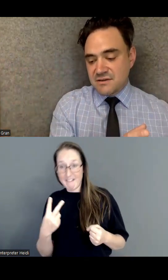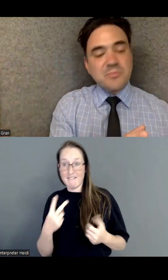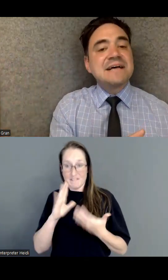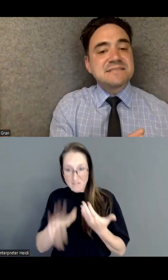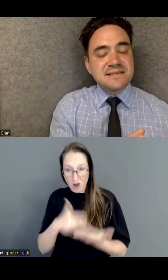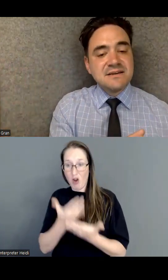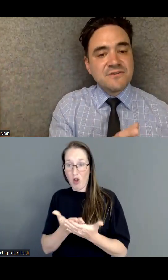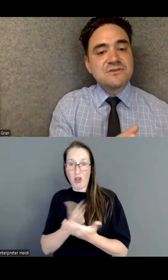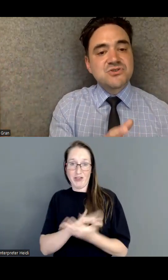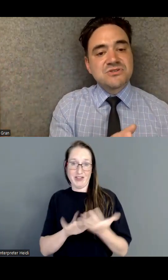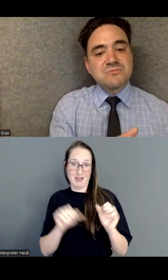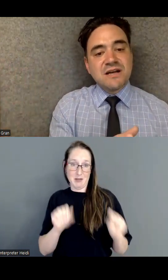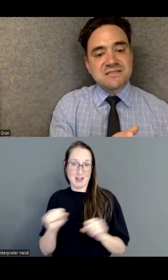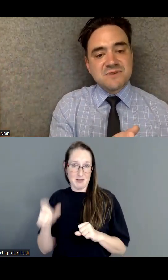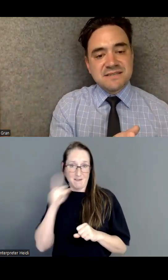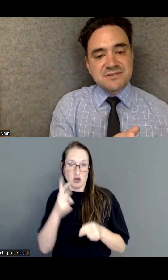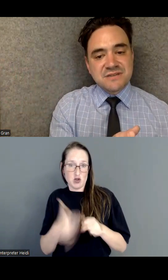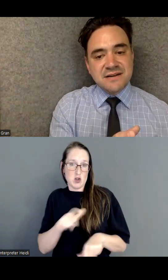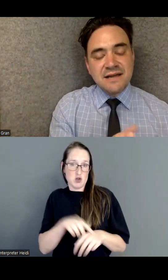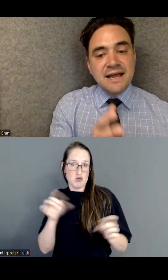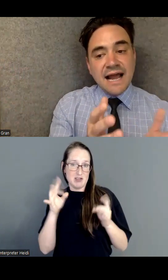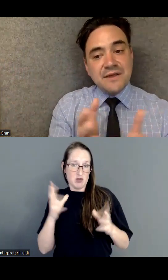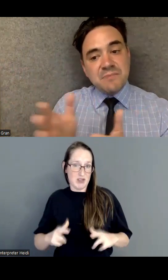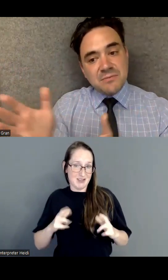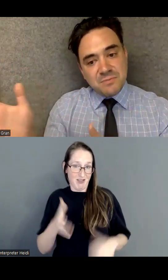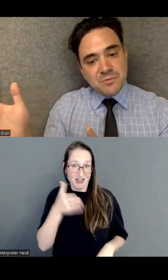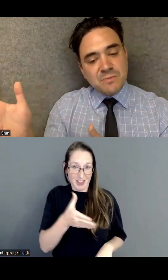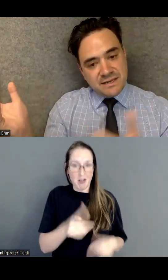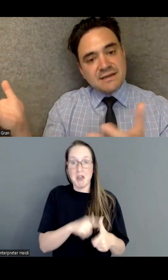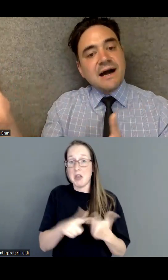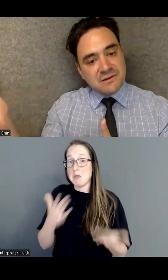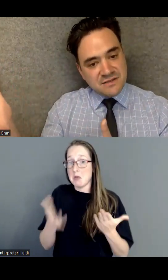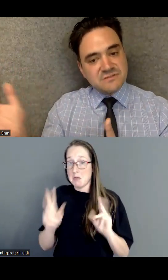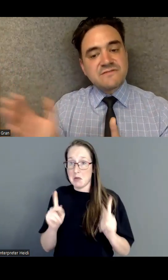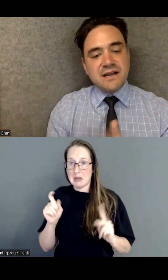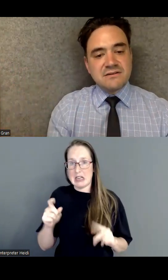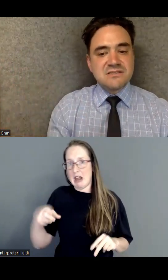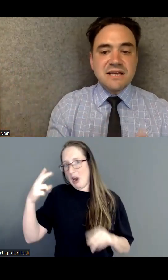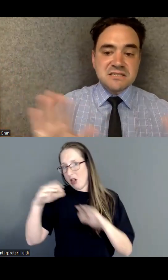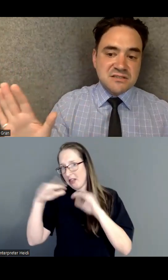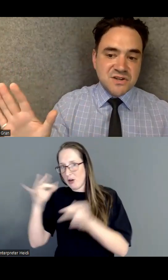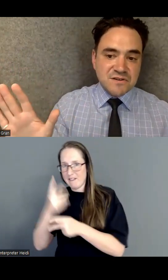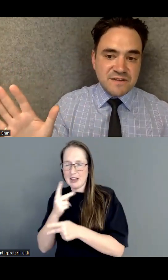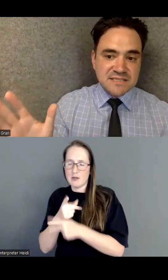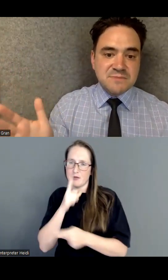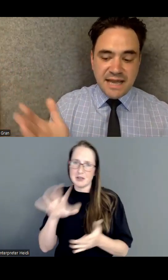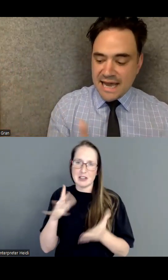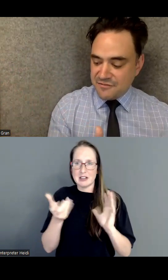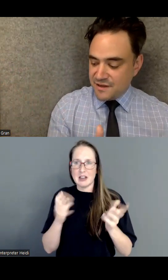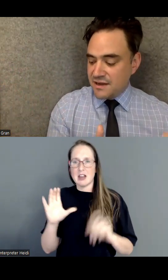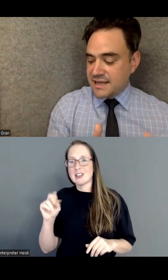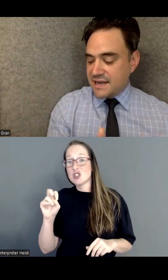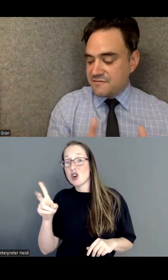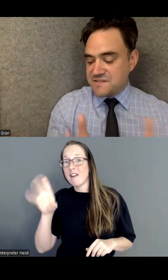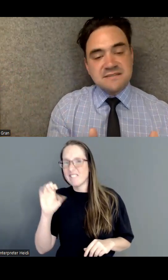the capacity for short-term crisis residential there. And then maybe people might need a higher level of care. So that's a conservative estimate,